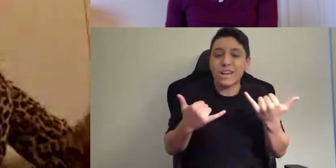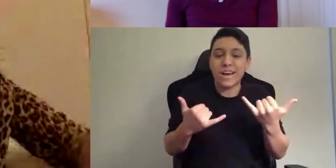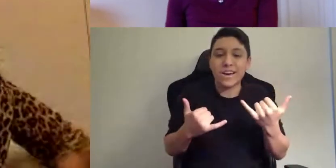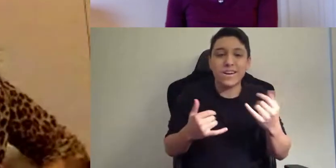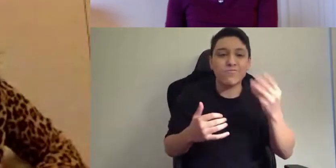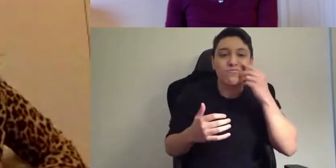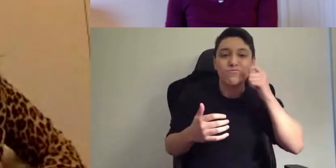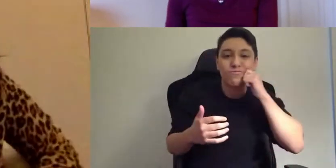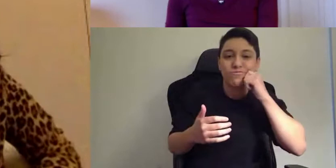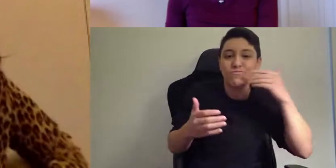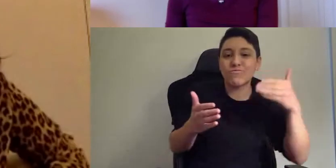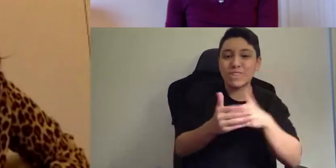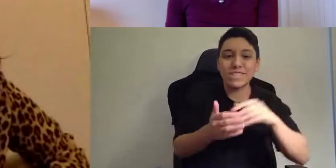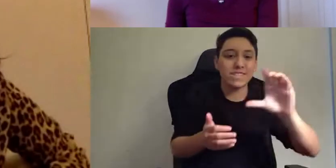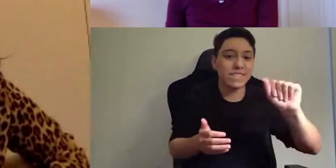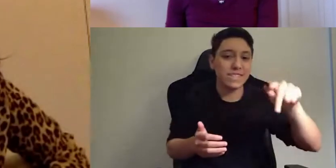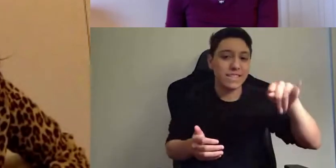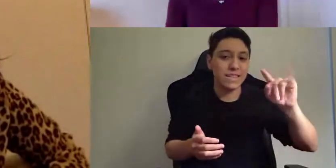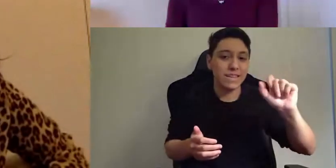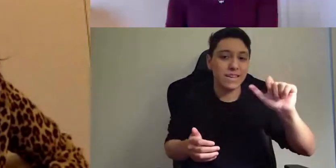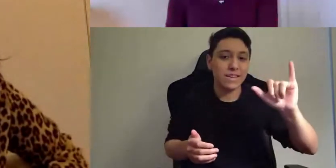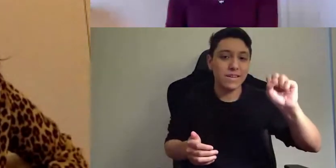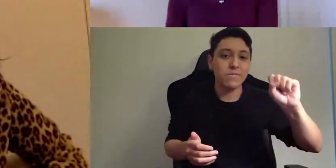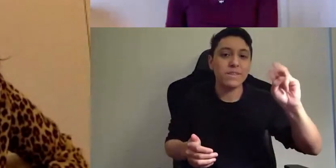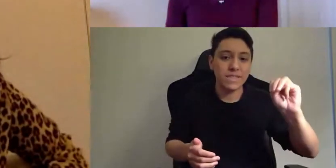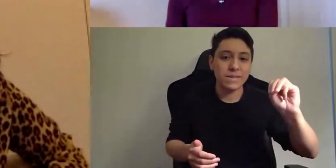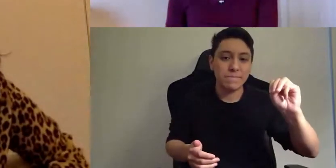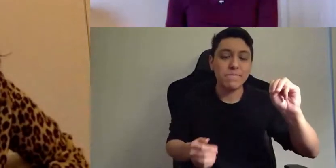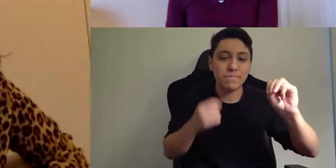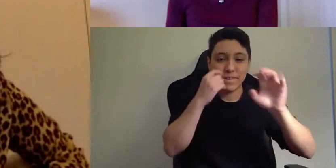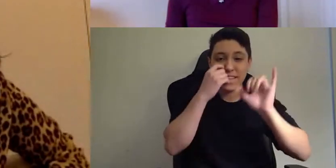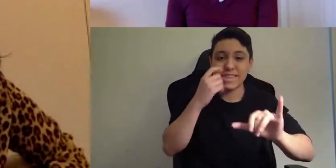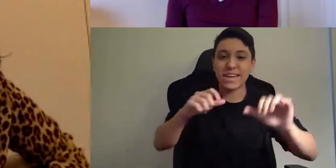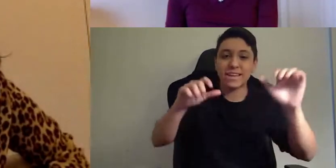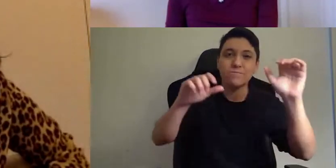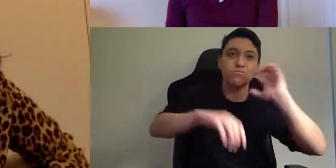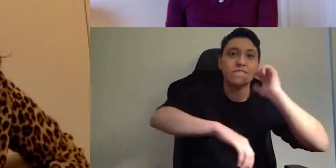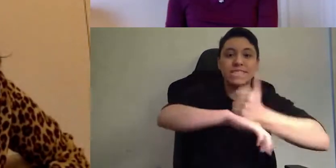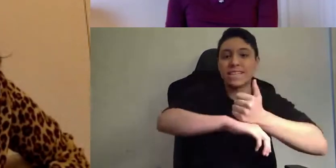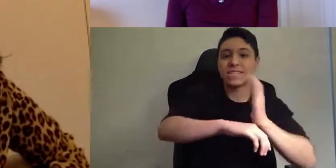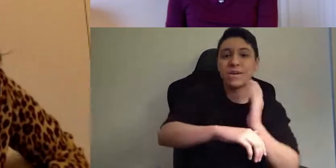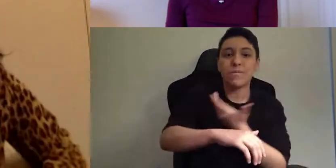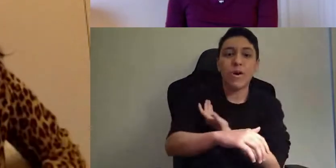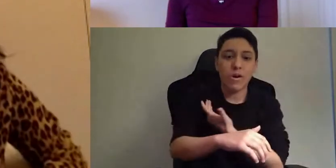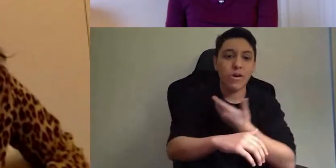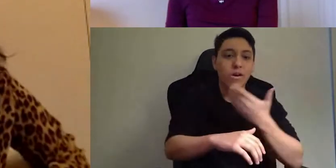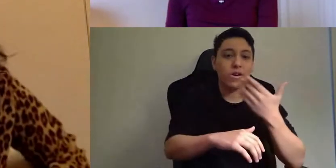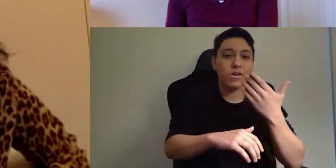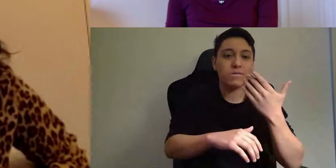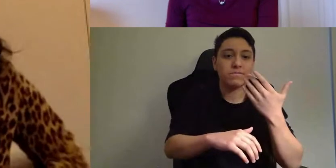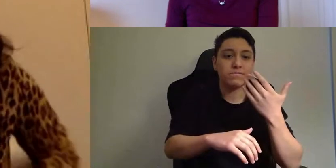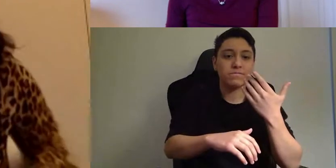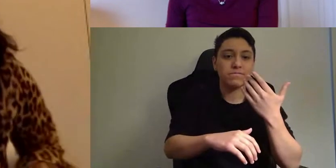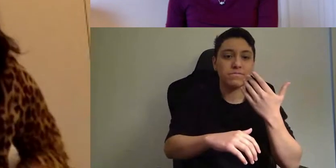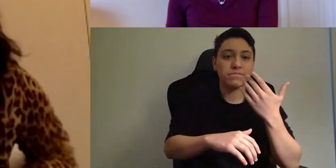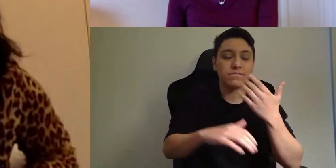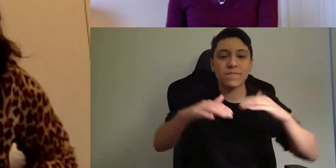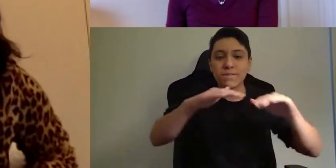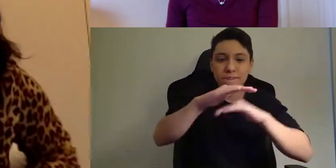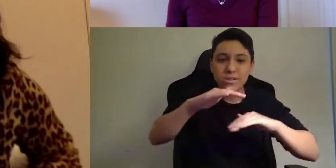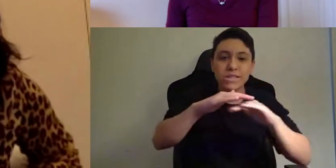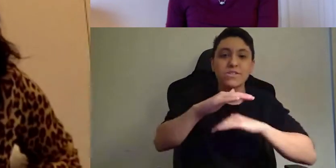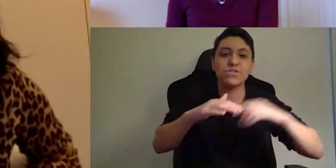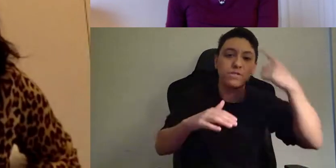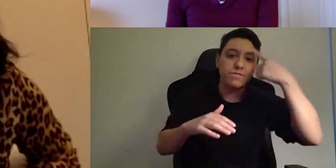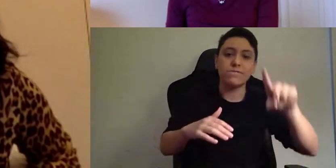shapes everything, you know, that shapes our capacity to be free, that shapes the way that our